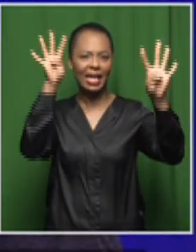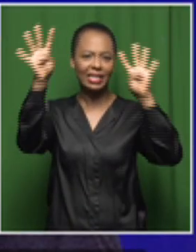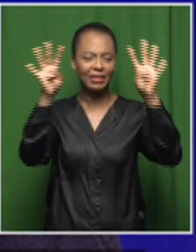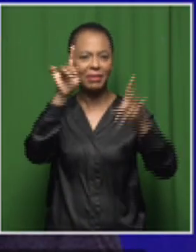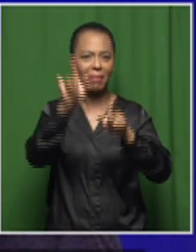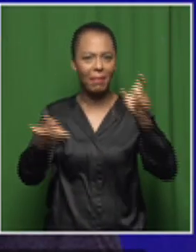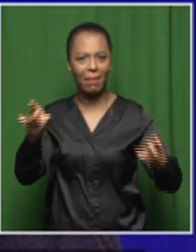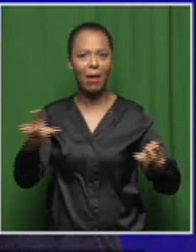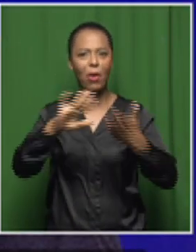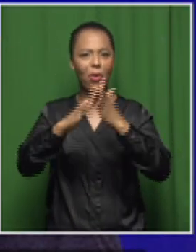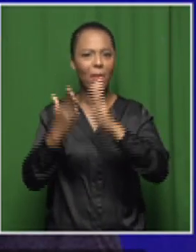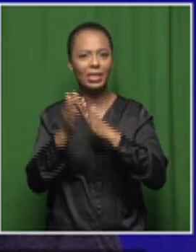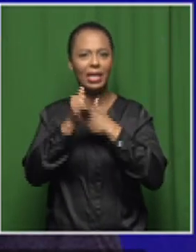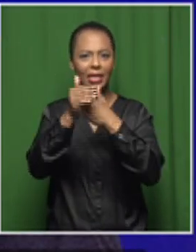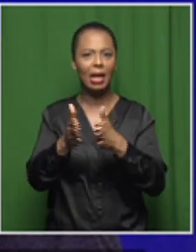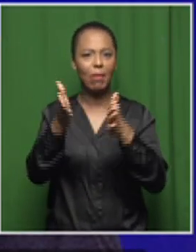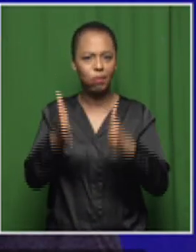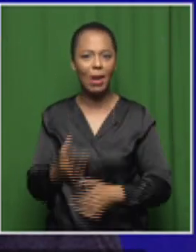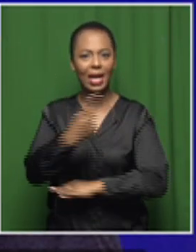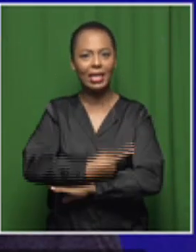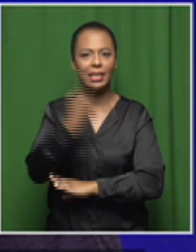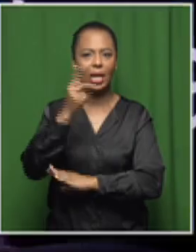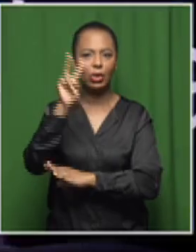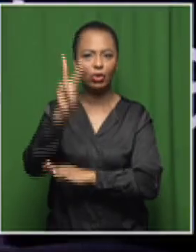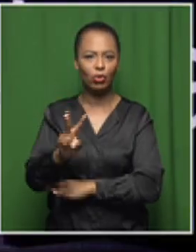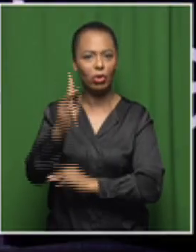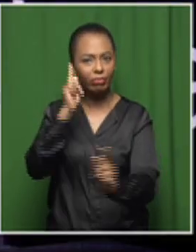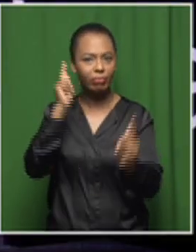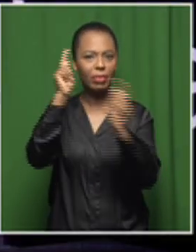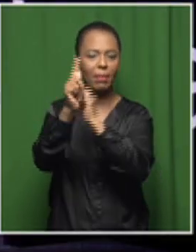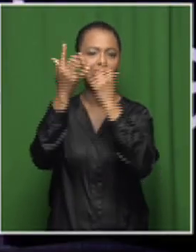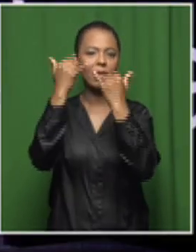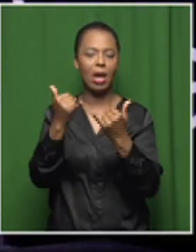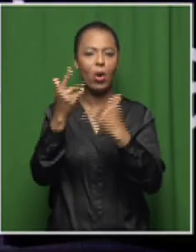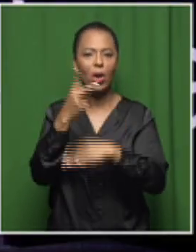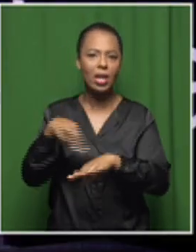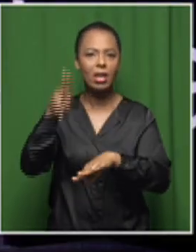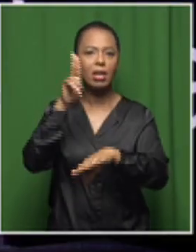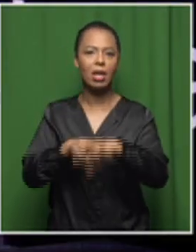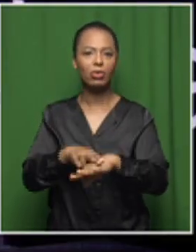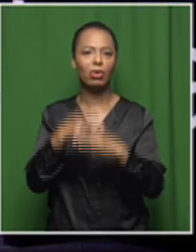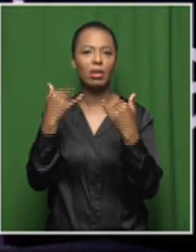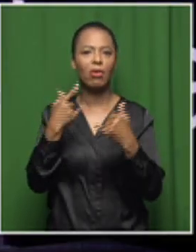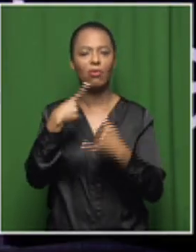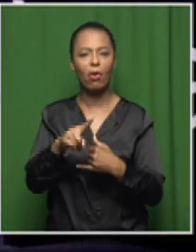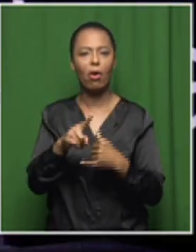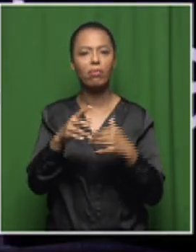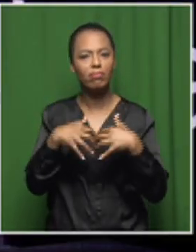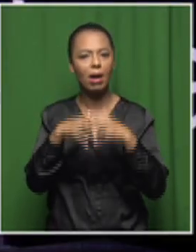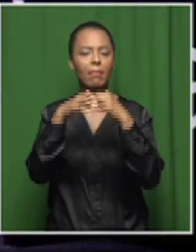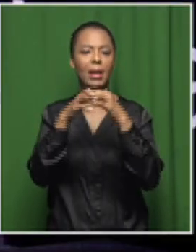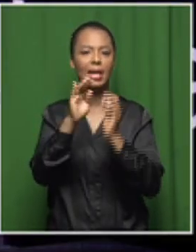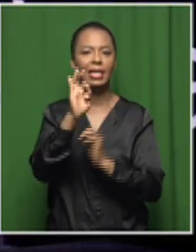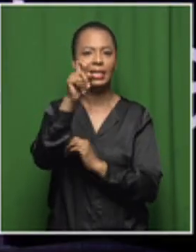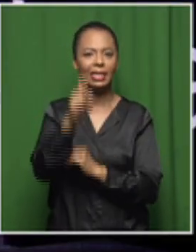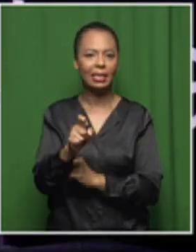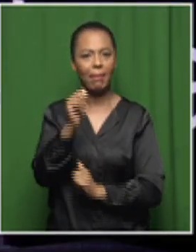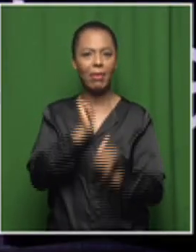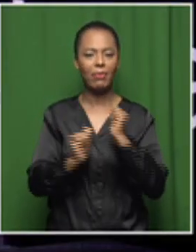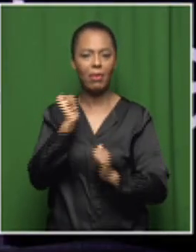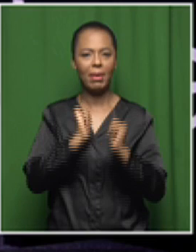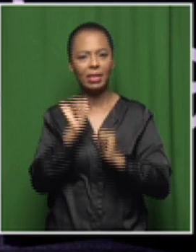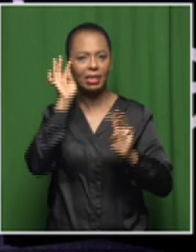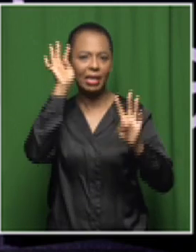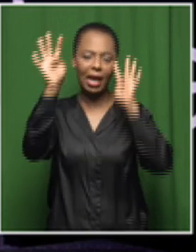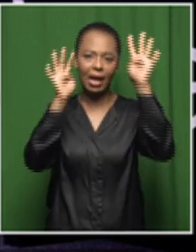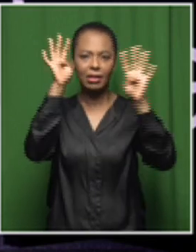alike. Day two then transitions to a tranquil, natural setting where inspiring TEDx talks, performances, creatives will also spark conversations around building a